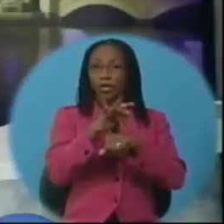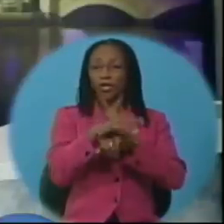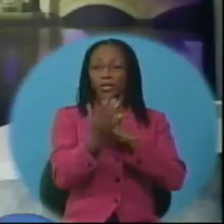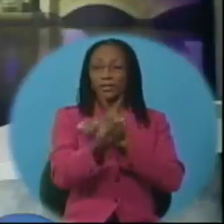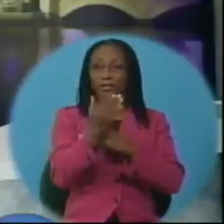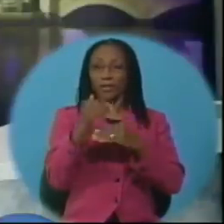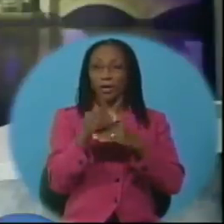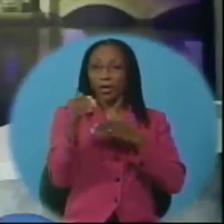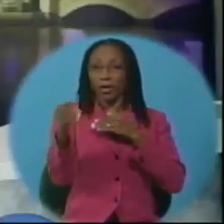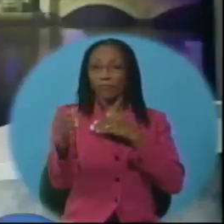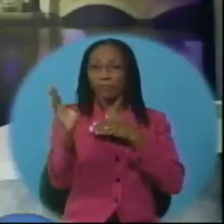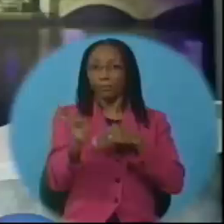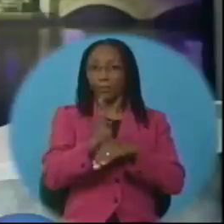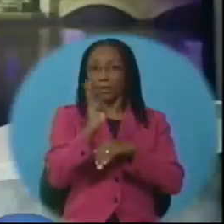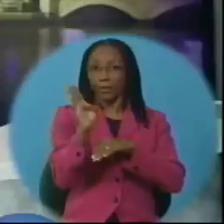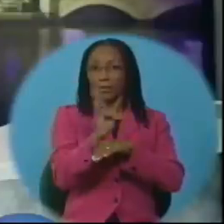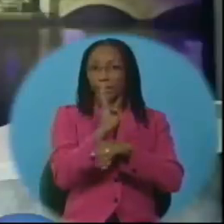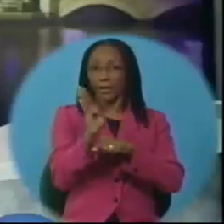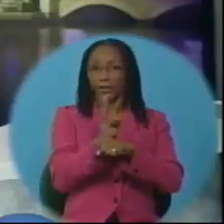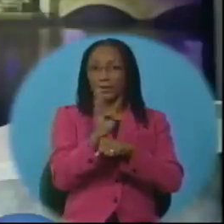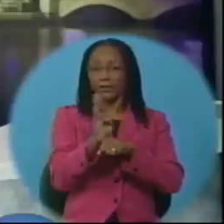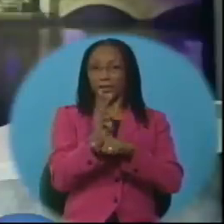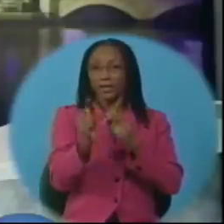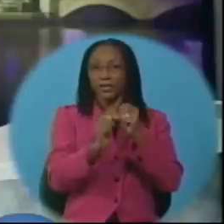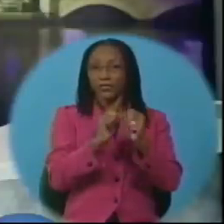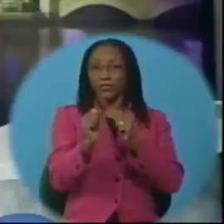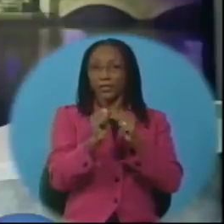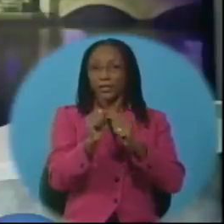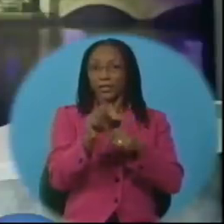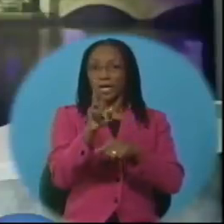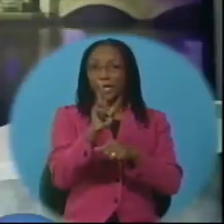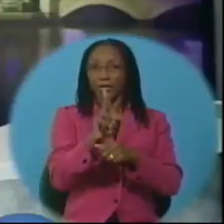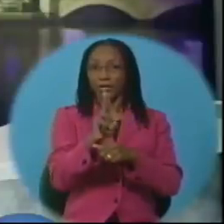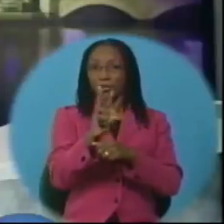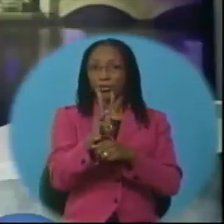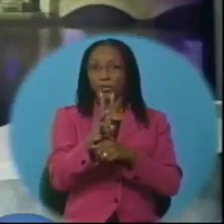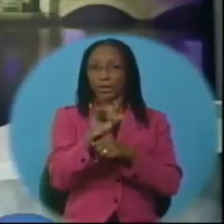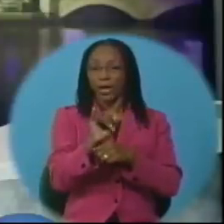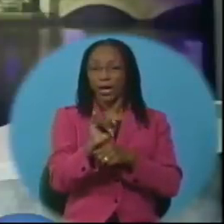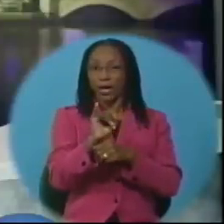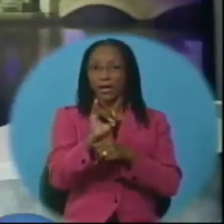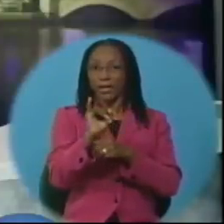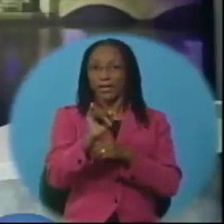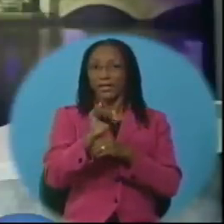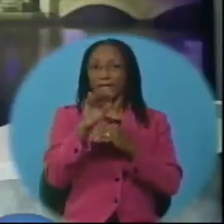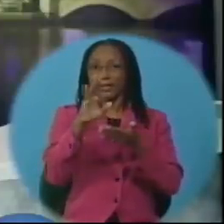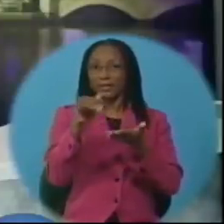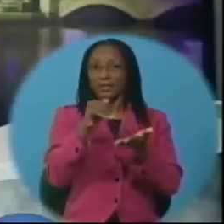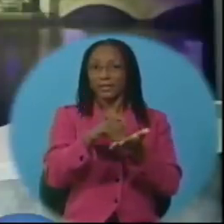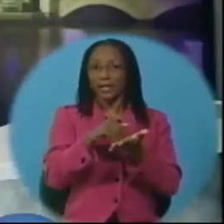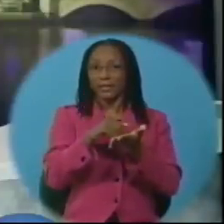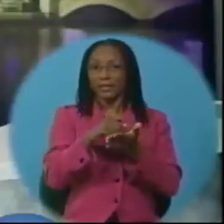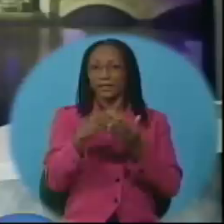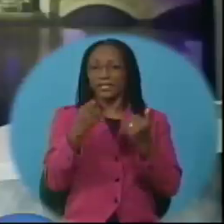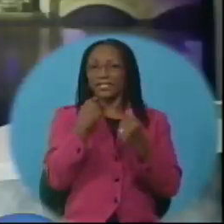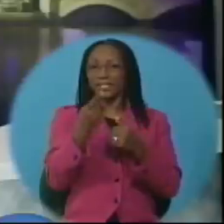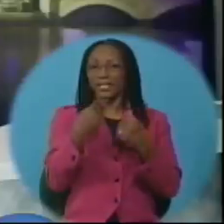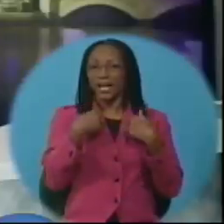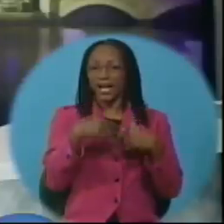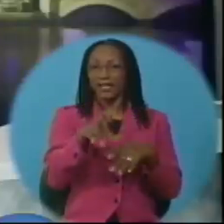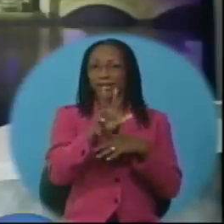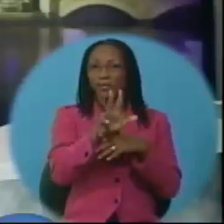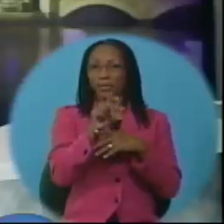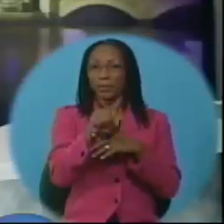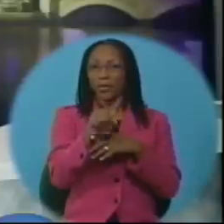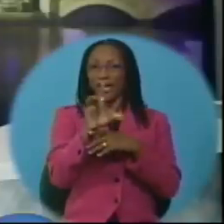The Trinidad and Tobago-based UE Seismic Research Center says the tremor had a magnitude of 3.8 and